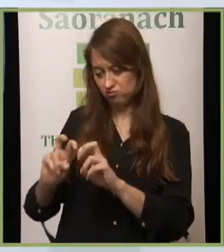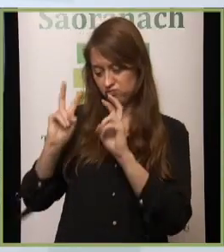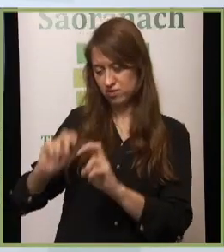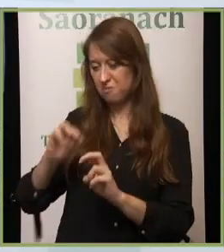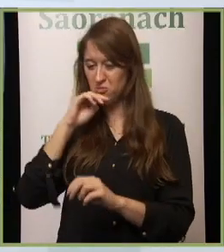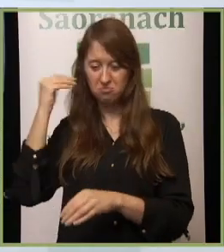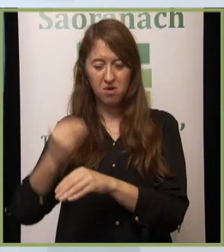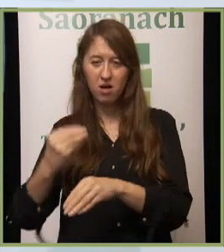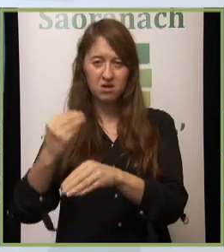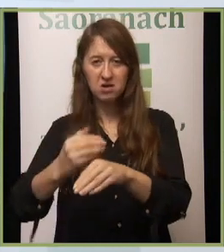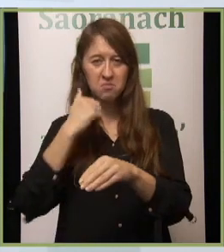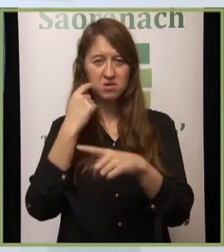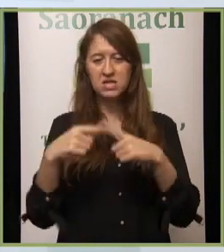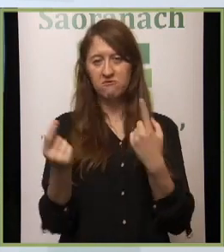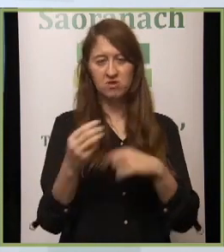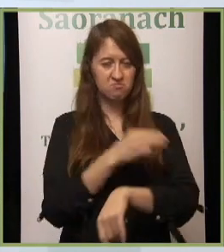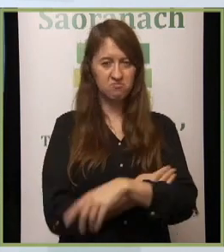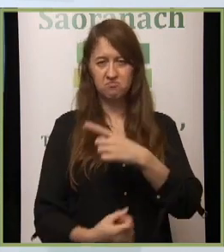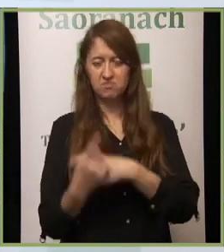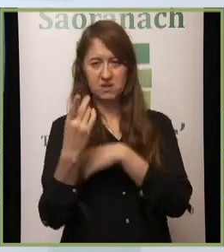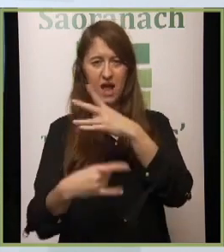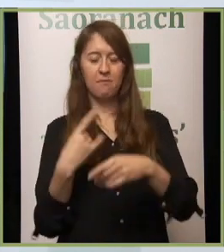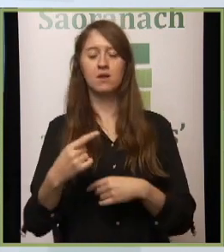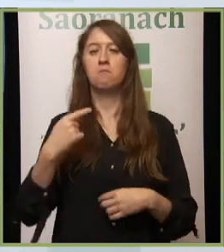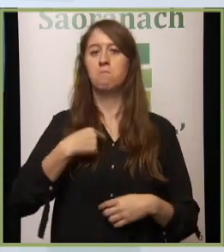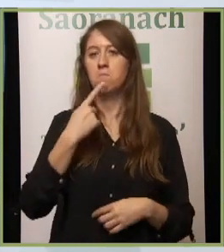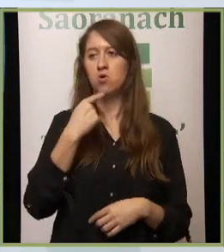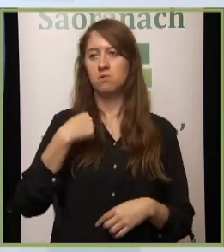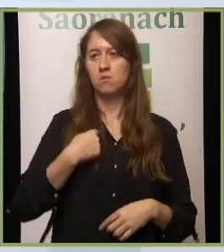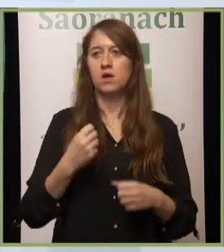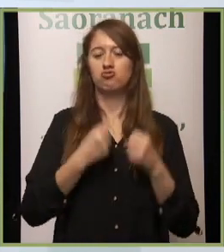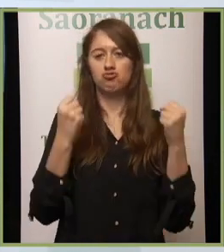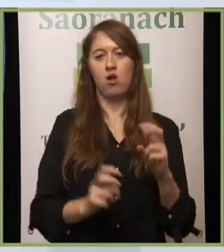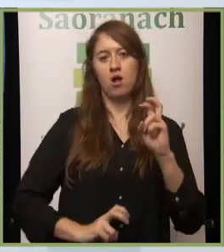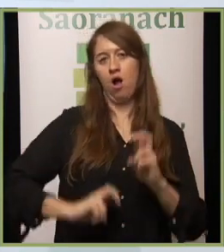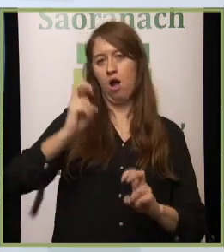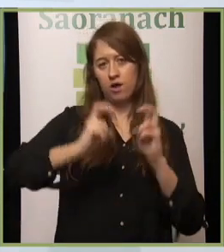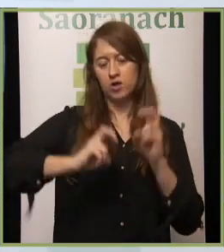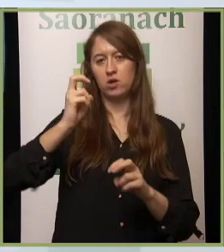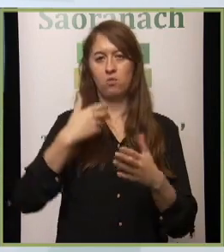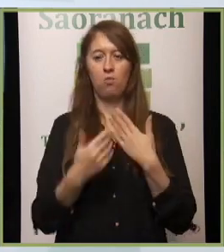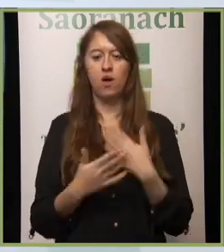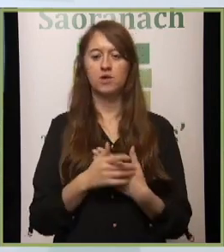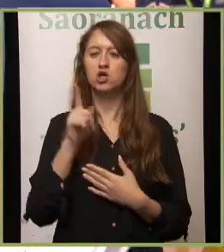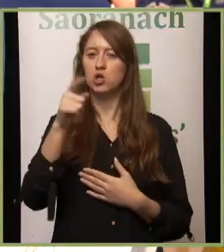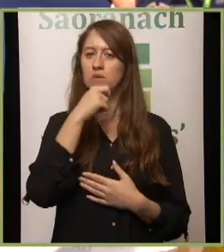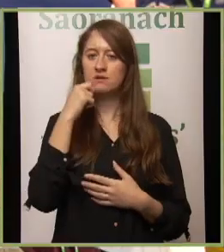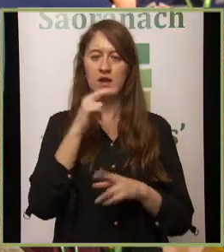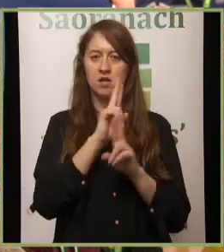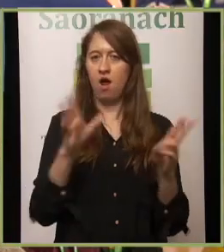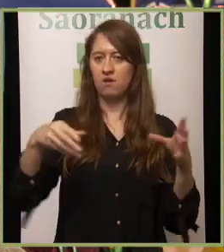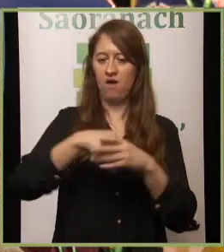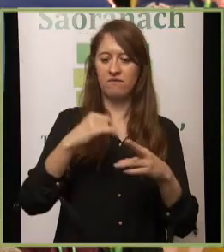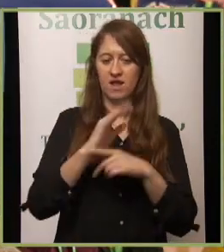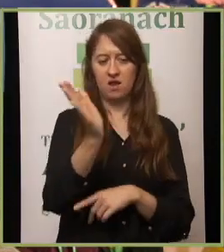of I would argue strongly that you're saying that it's not within the terms of reference